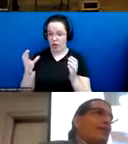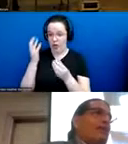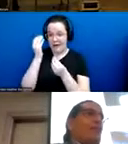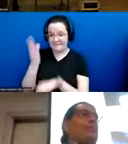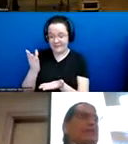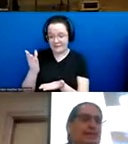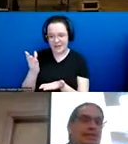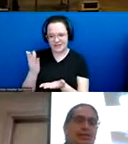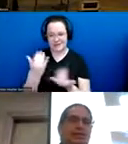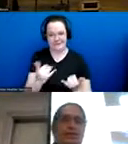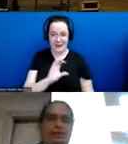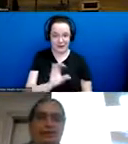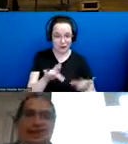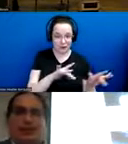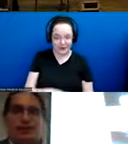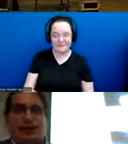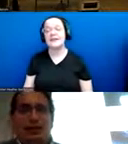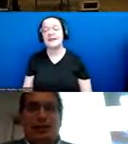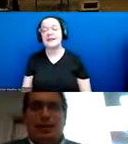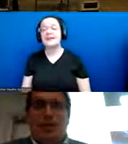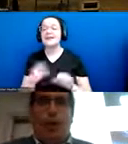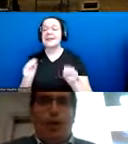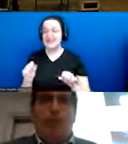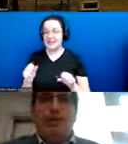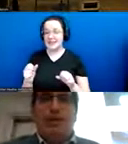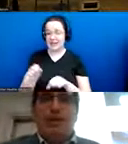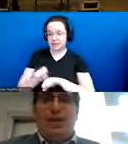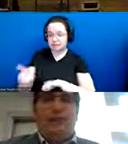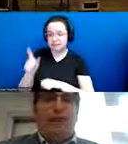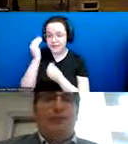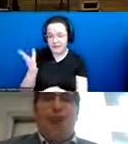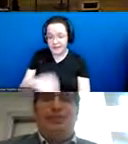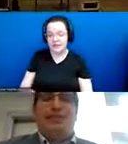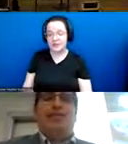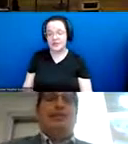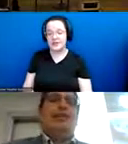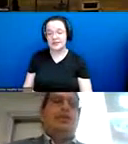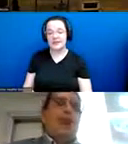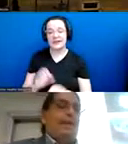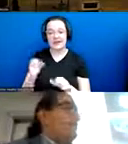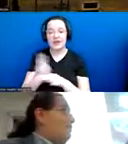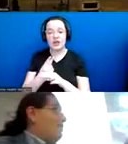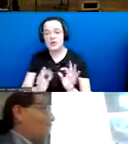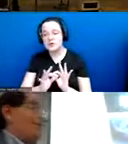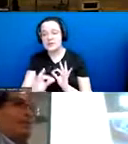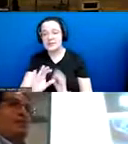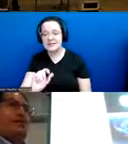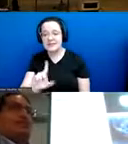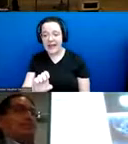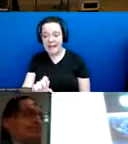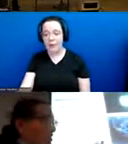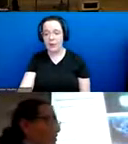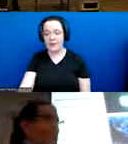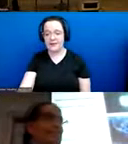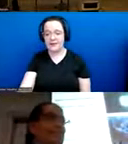in an analog form using cables, or in the form of optical, once people started